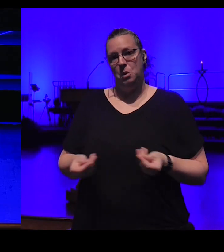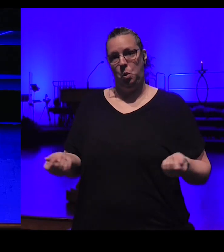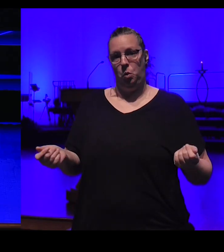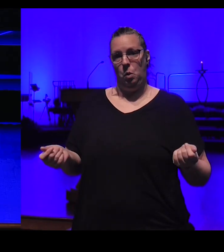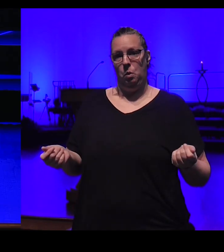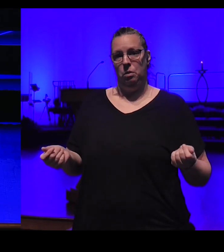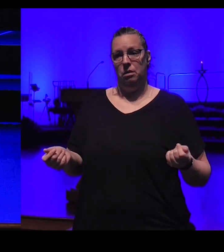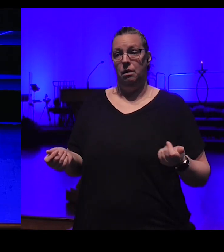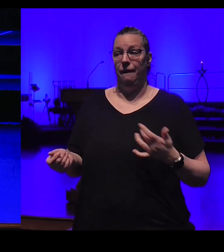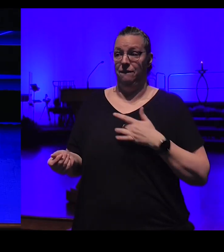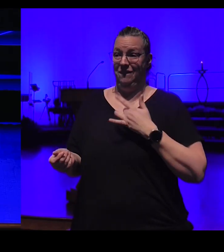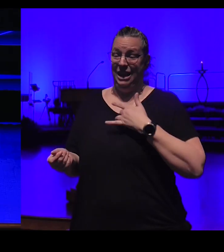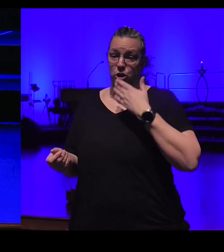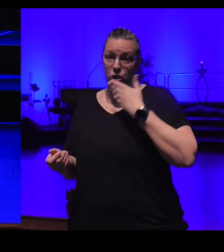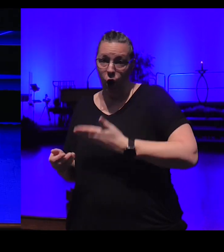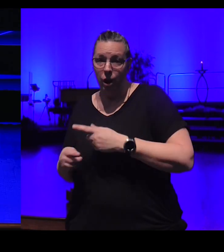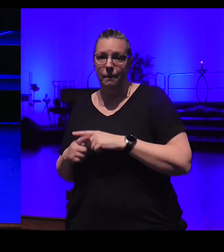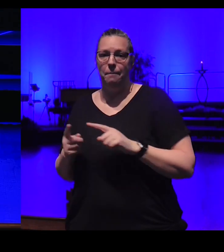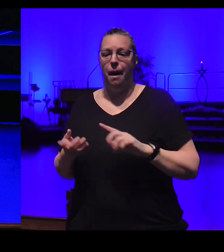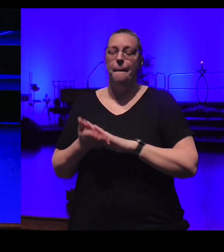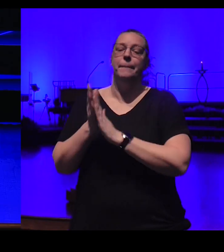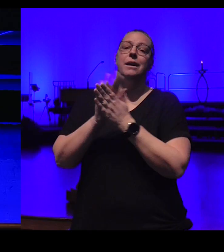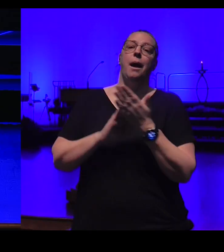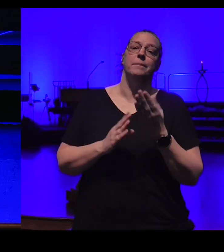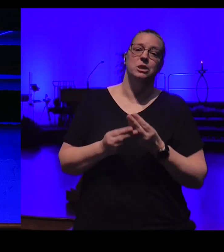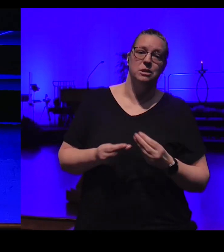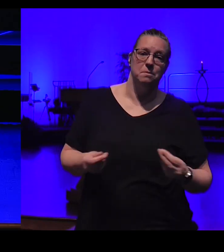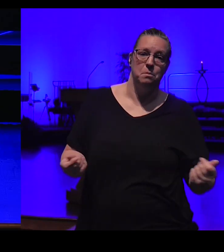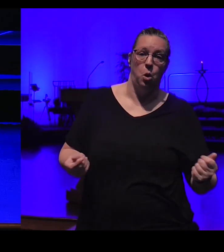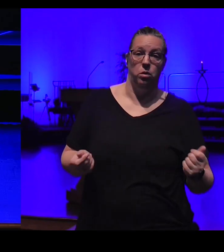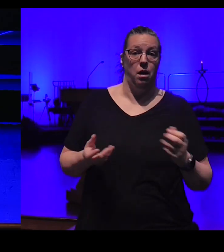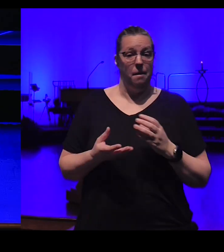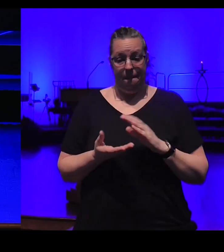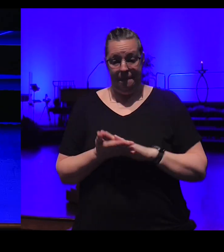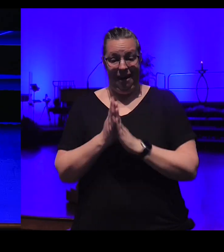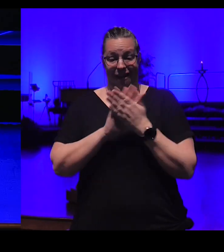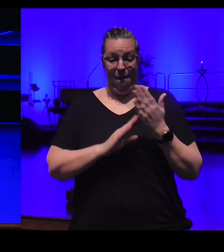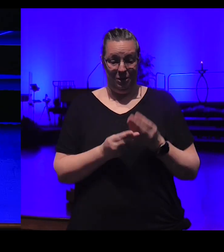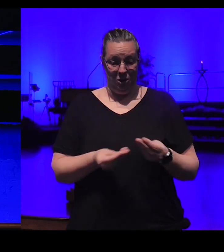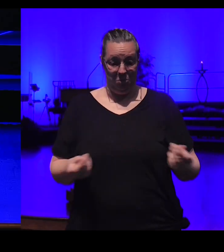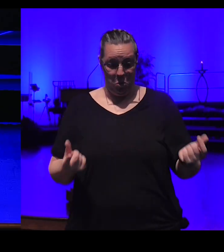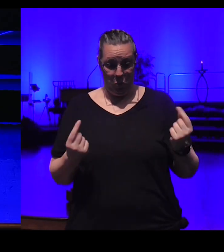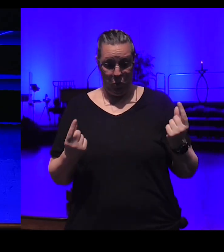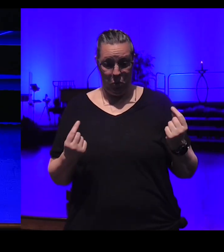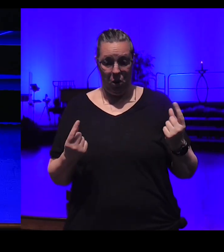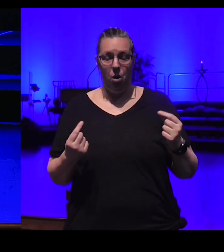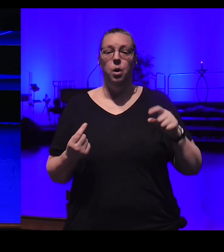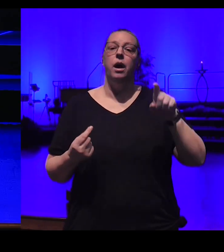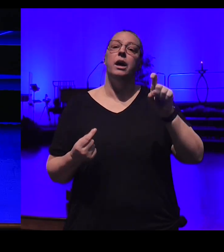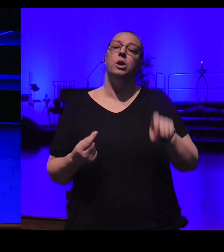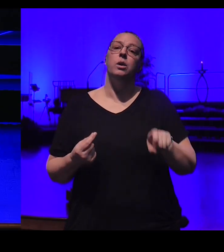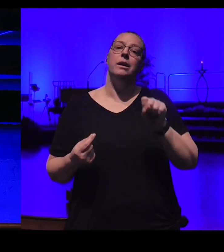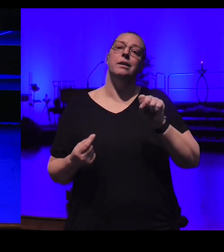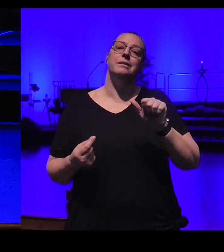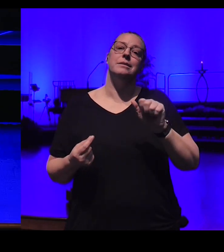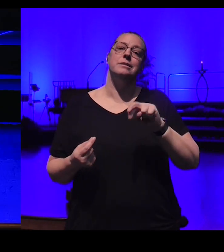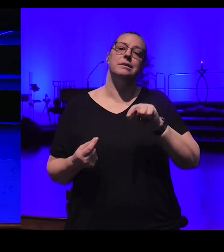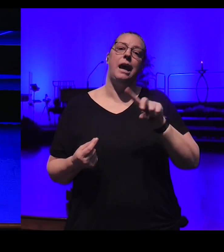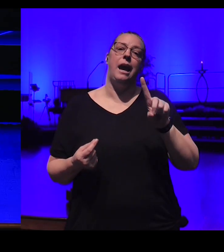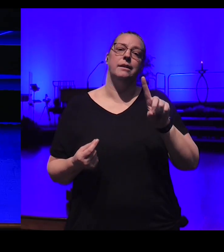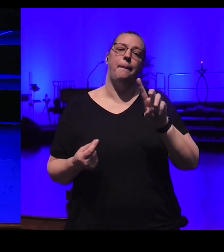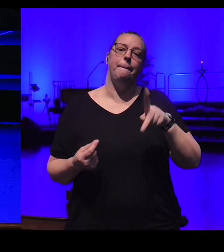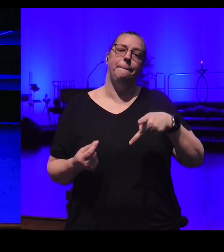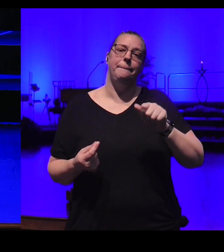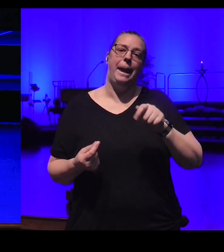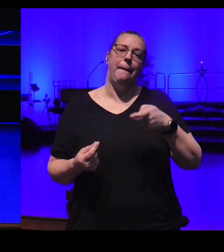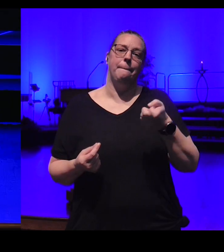don't become smooth. To become smooth," he says, "what we need is sandpaper."